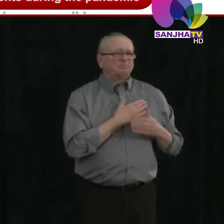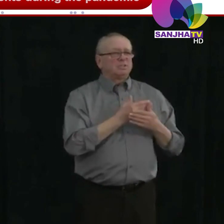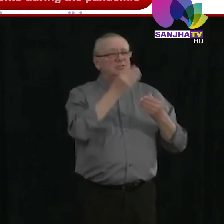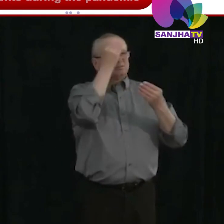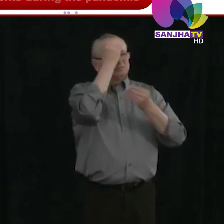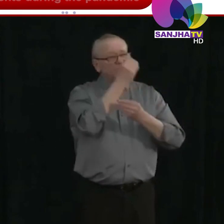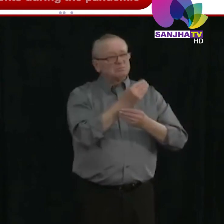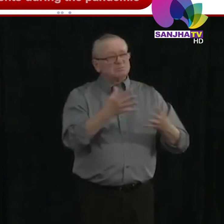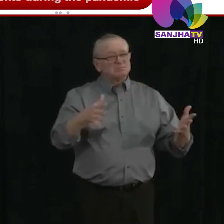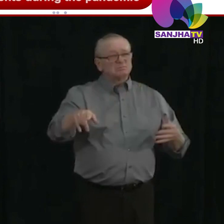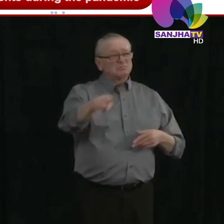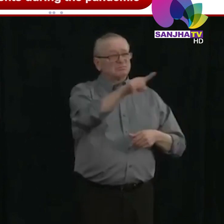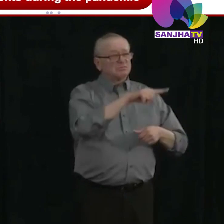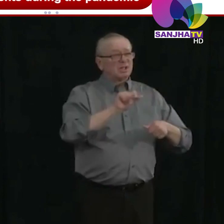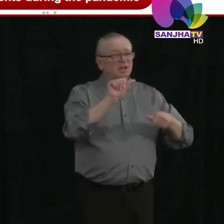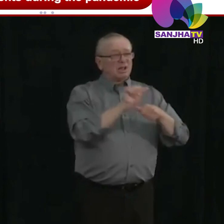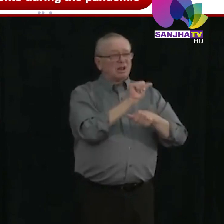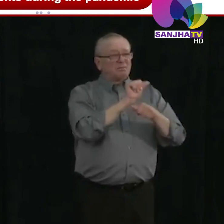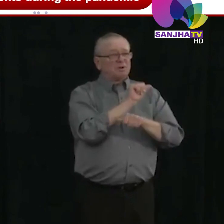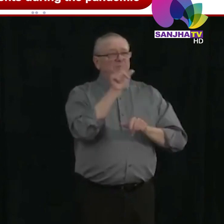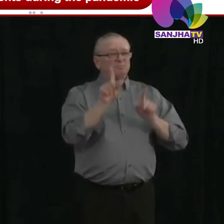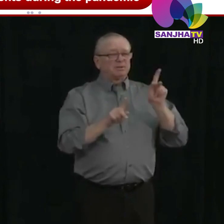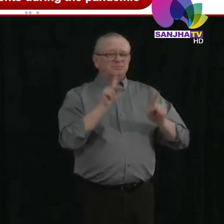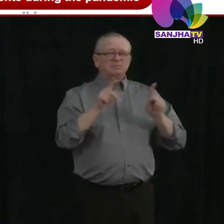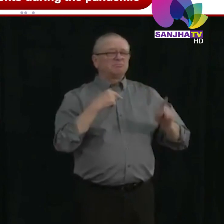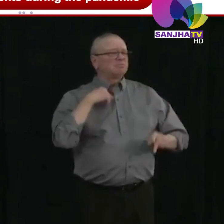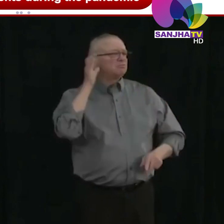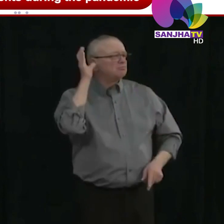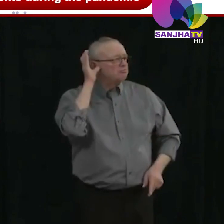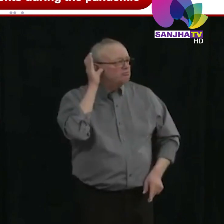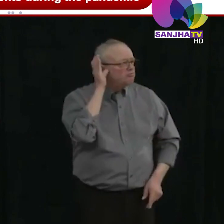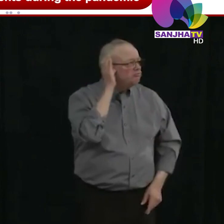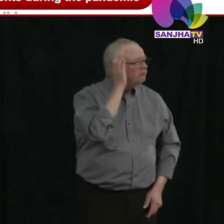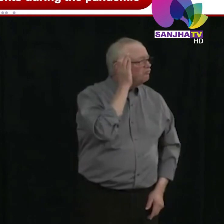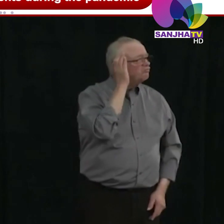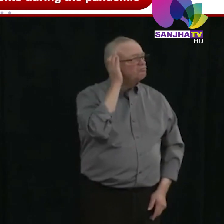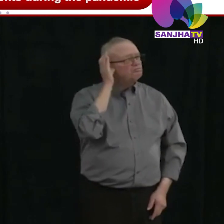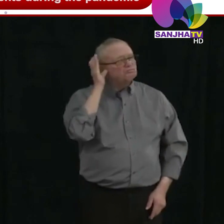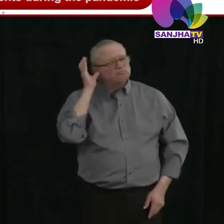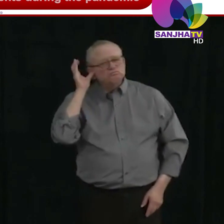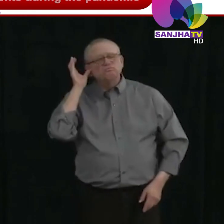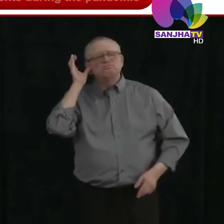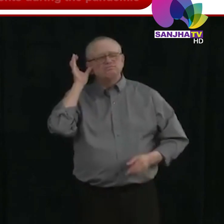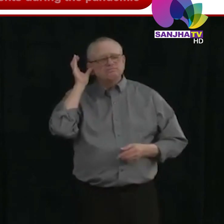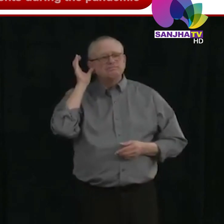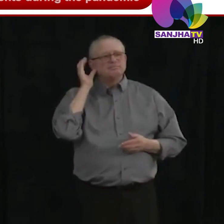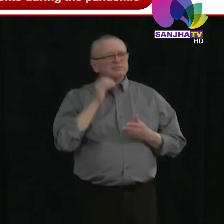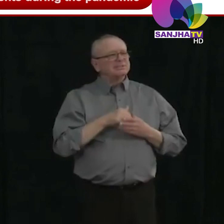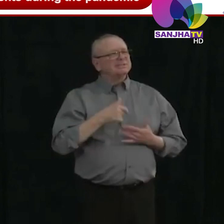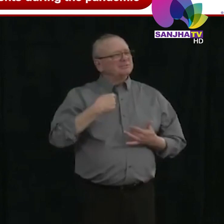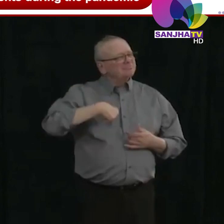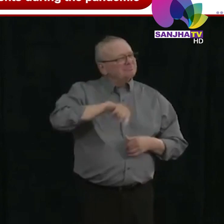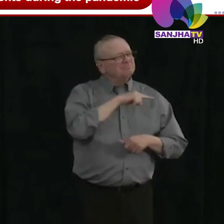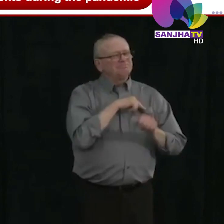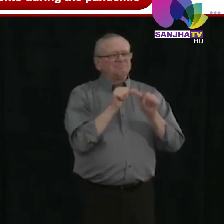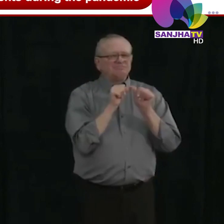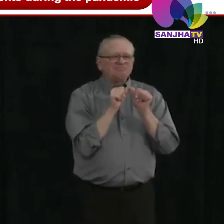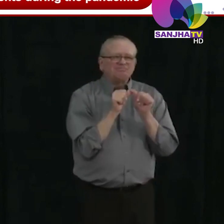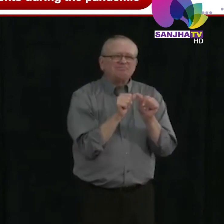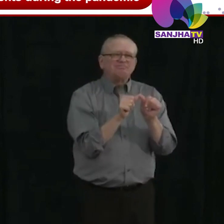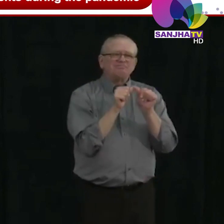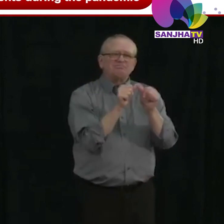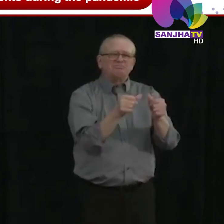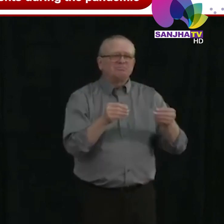doing everything that we can to help you. We are committed to maintaining CSS programs and services,